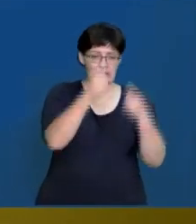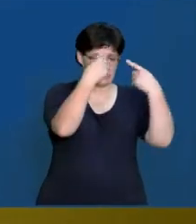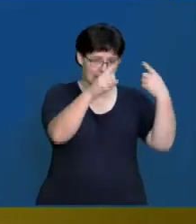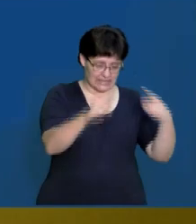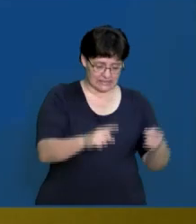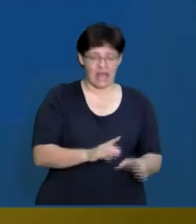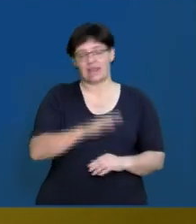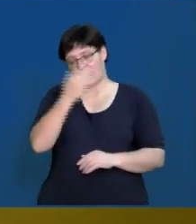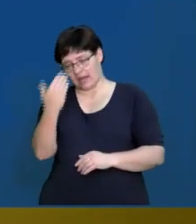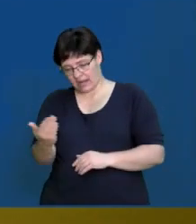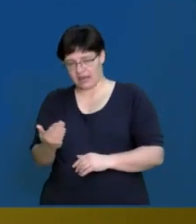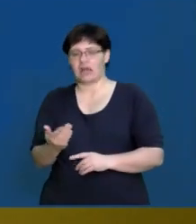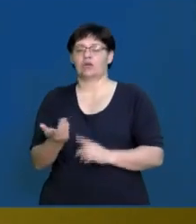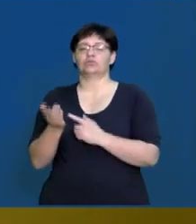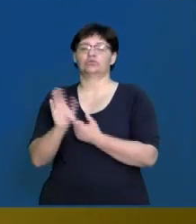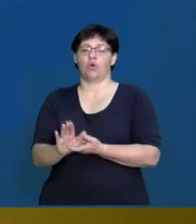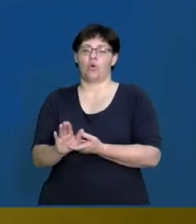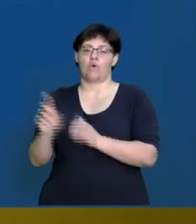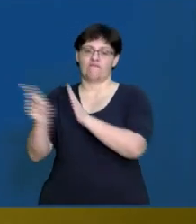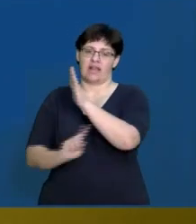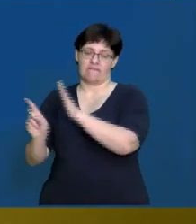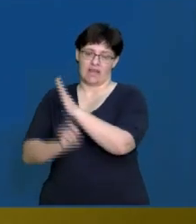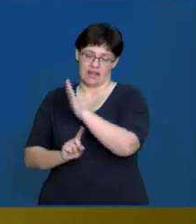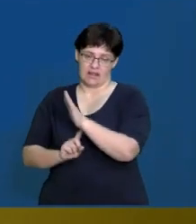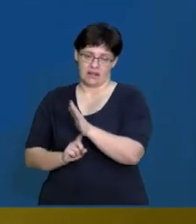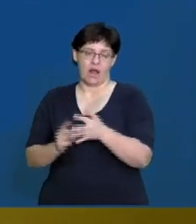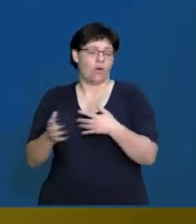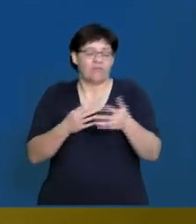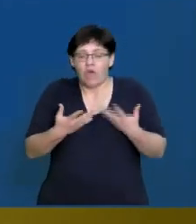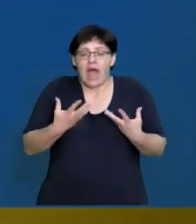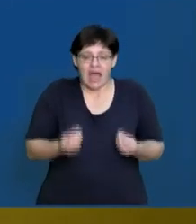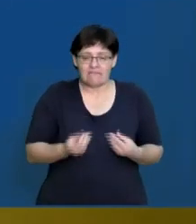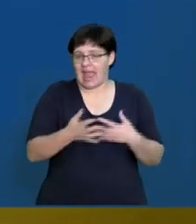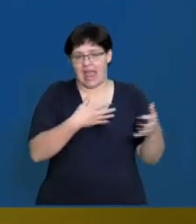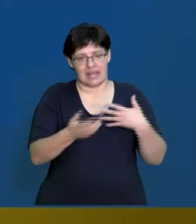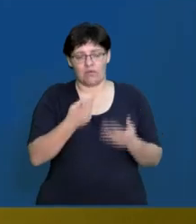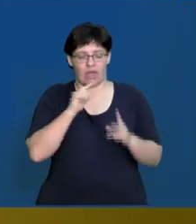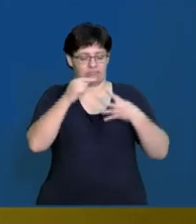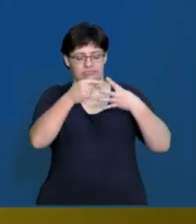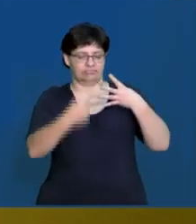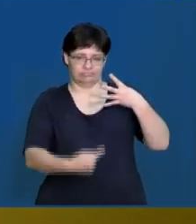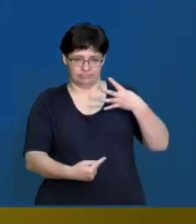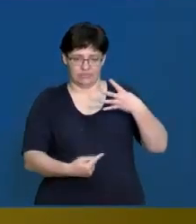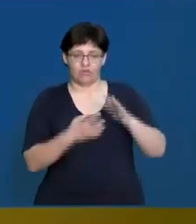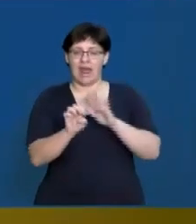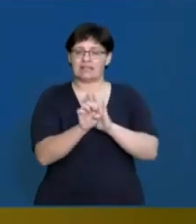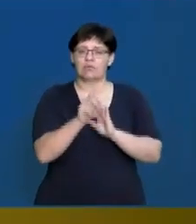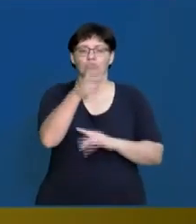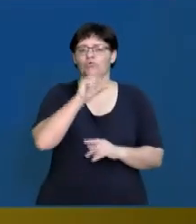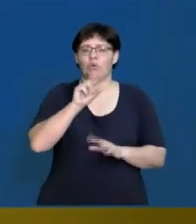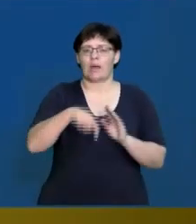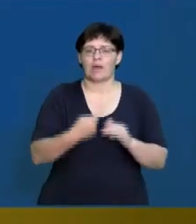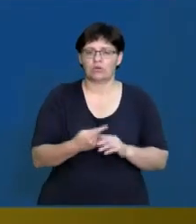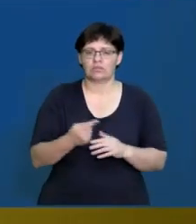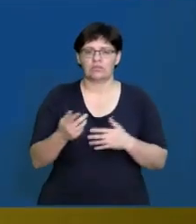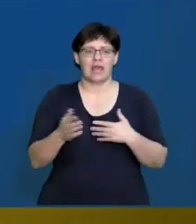can show the successes and then you can go then down and discuss the failures, if ever you've got any, that you can point out. For